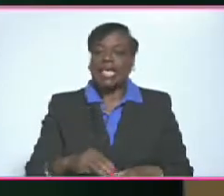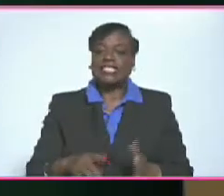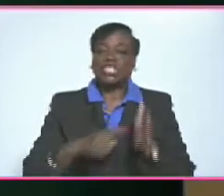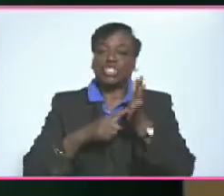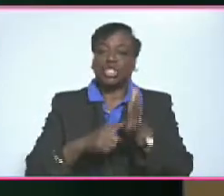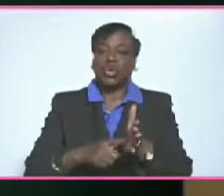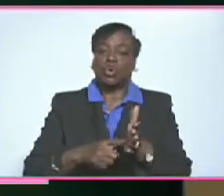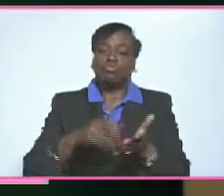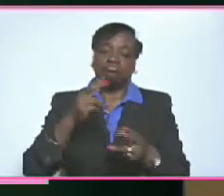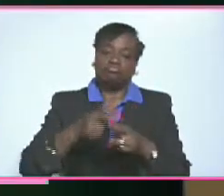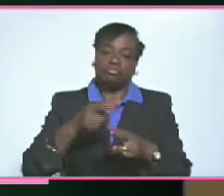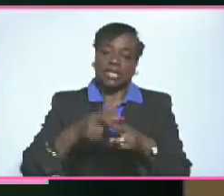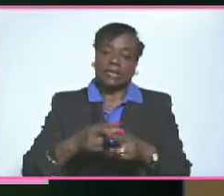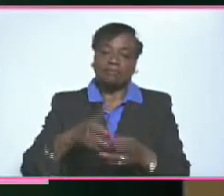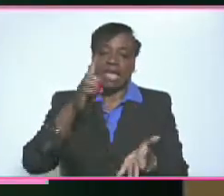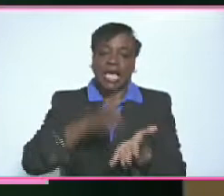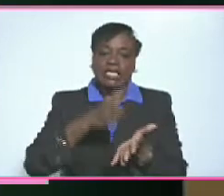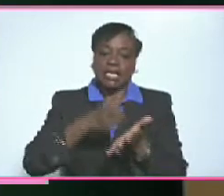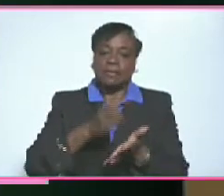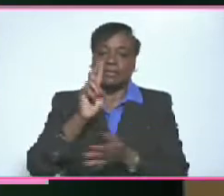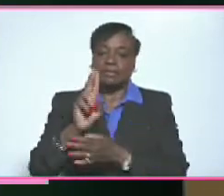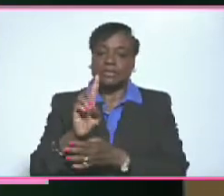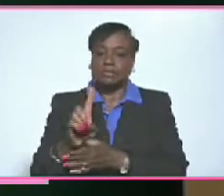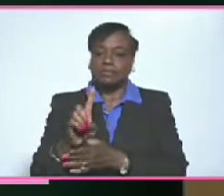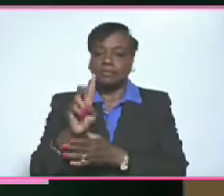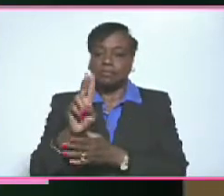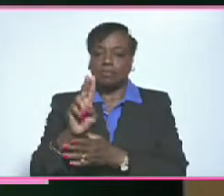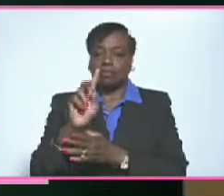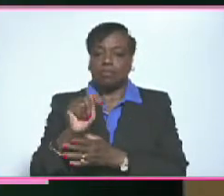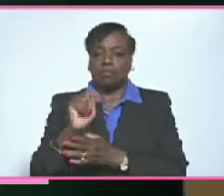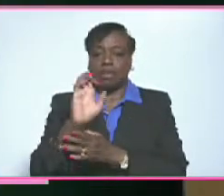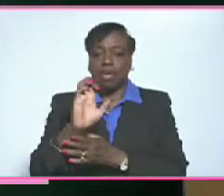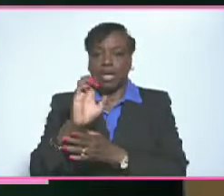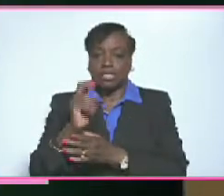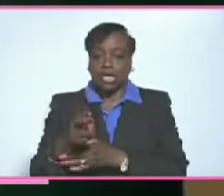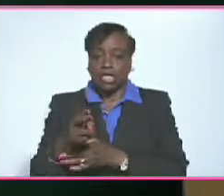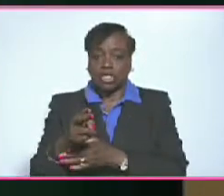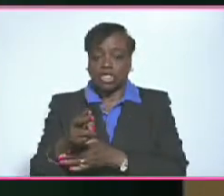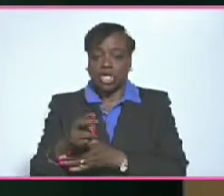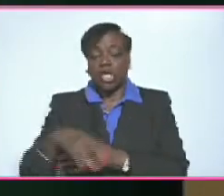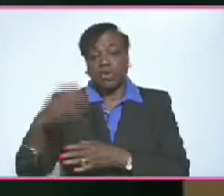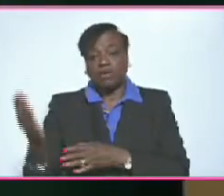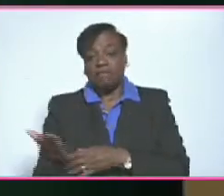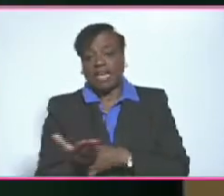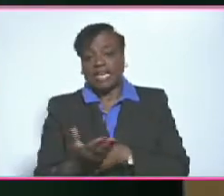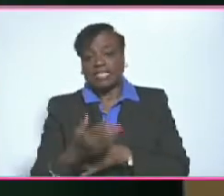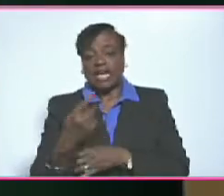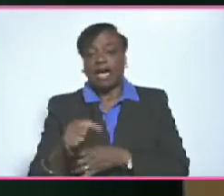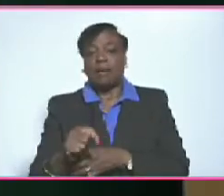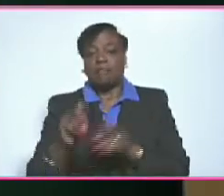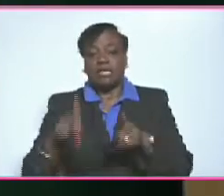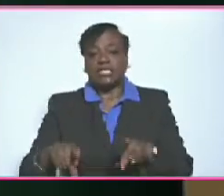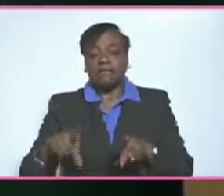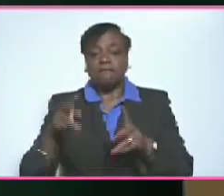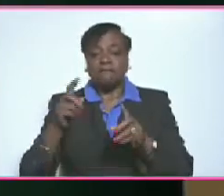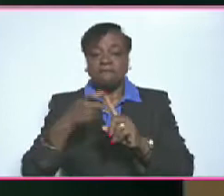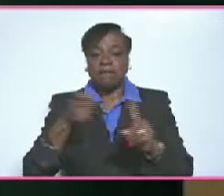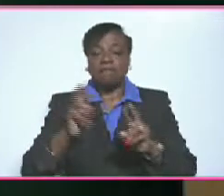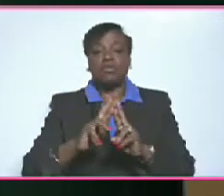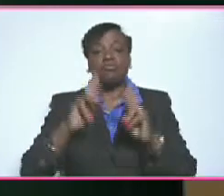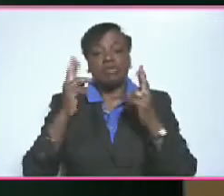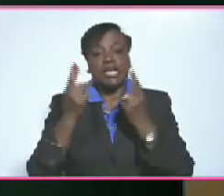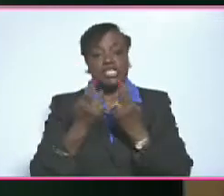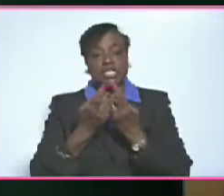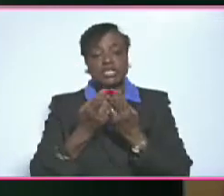It's a series we've been doing where we invite an artist from the region to collaborate with a Bahamian artist. So we have two female artists.